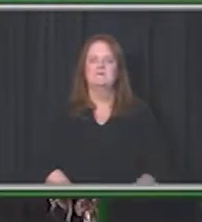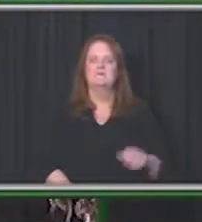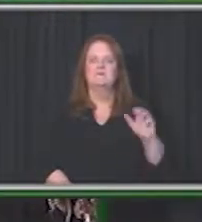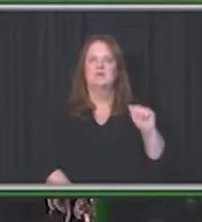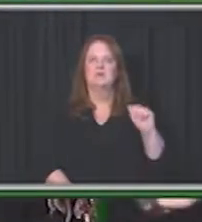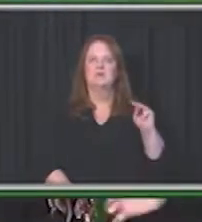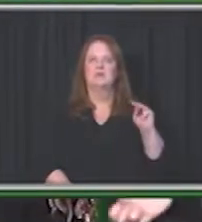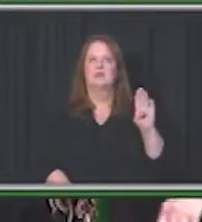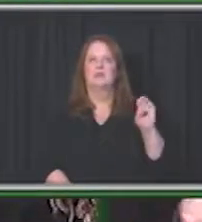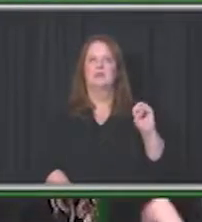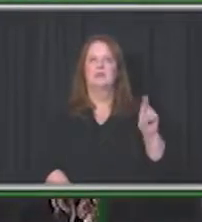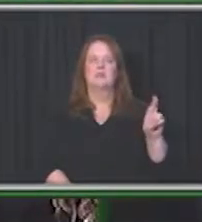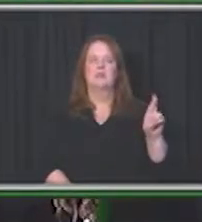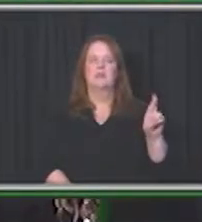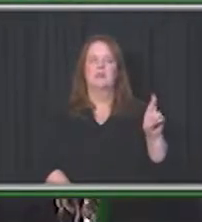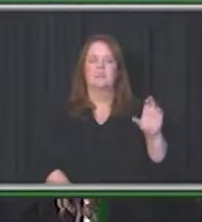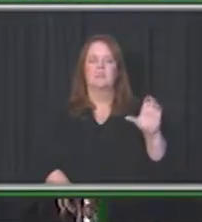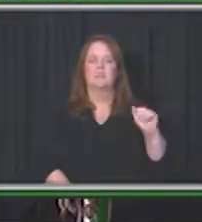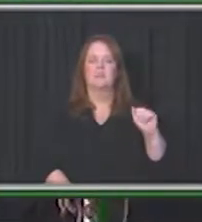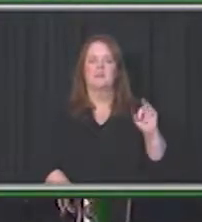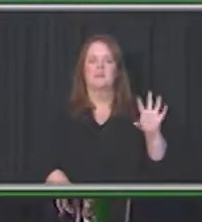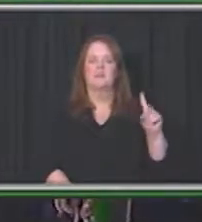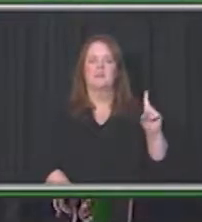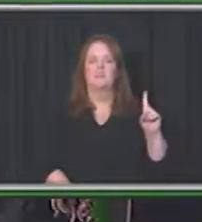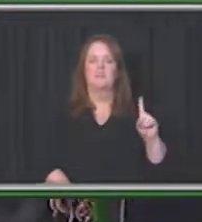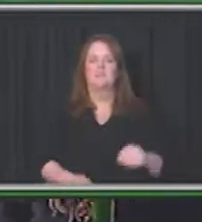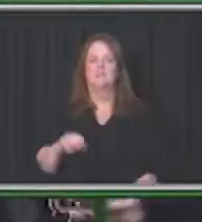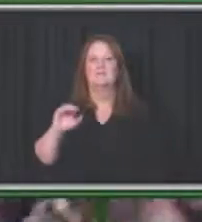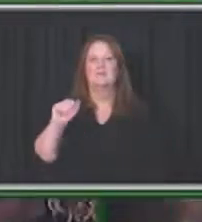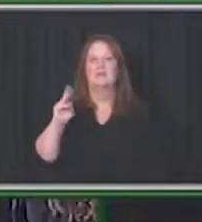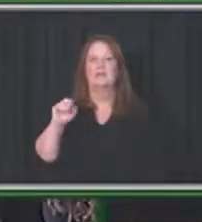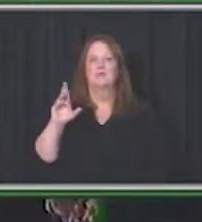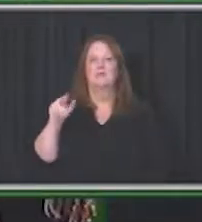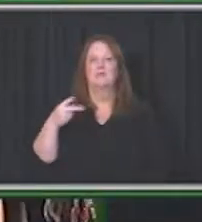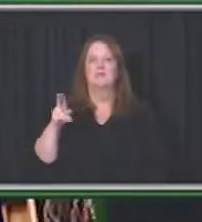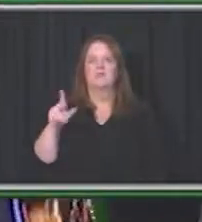Amber Crawford. Catherine Corrales.